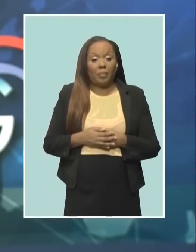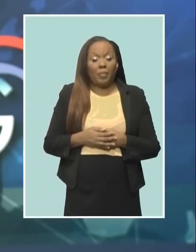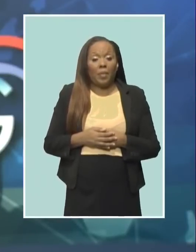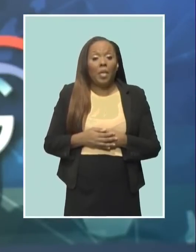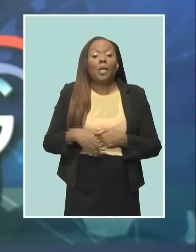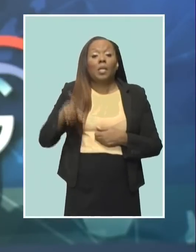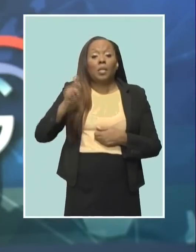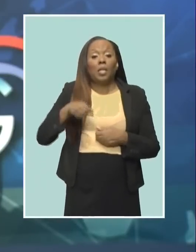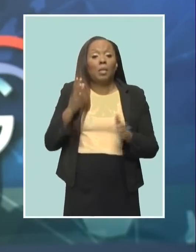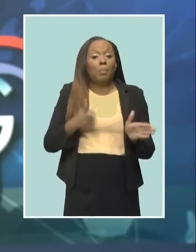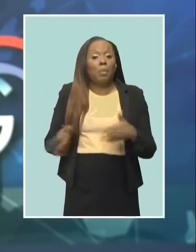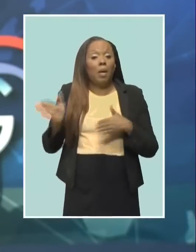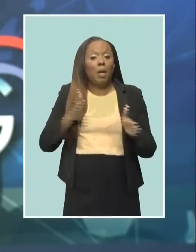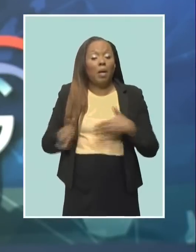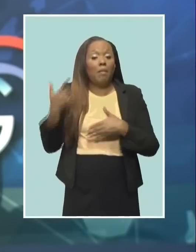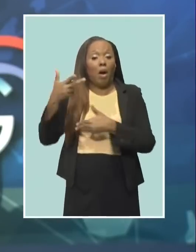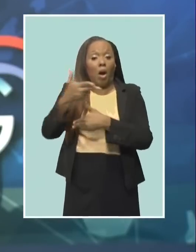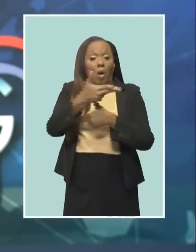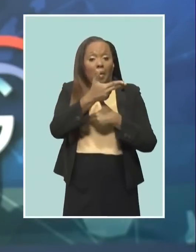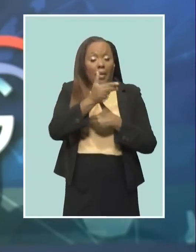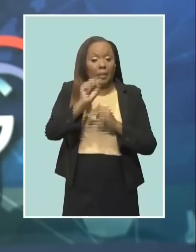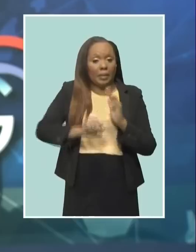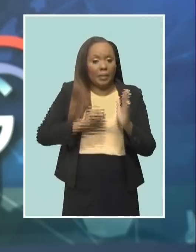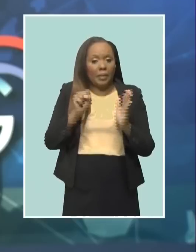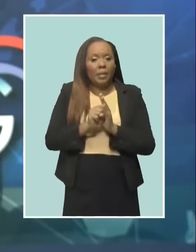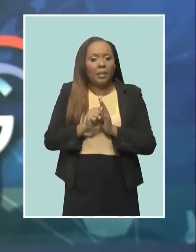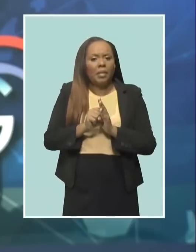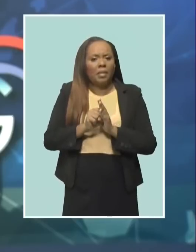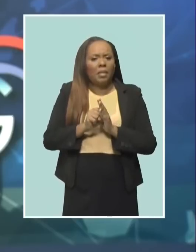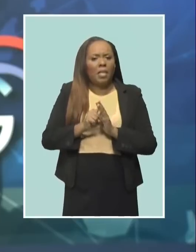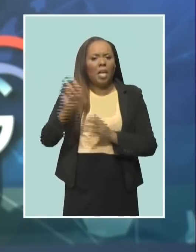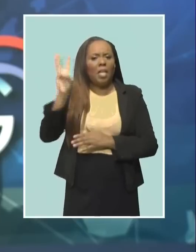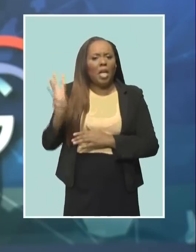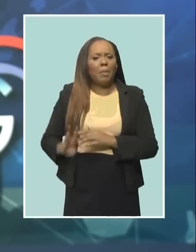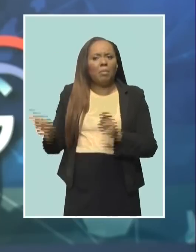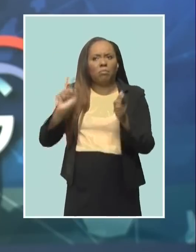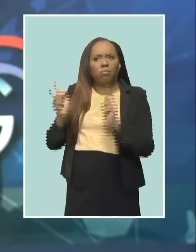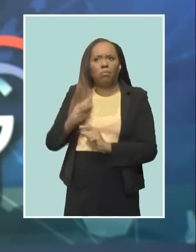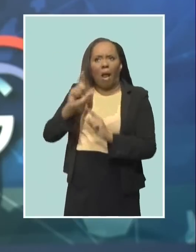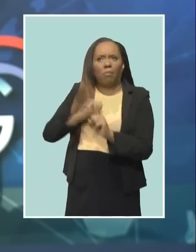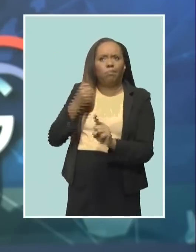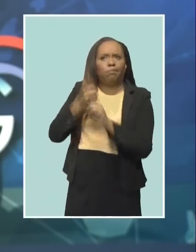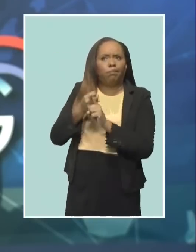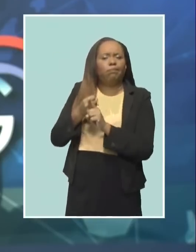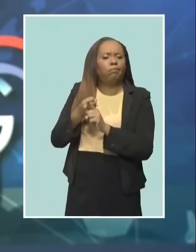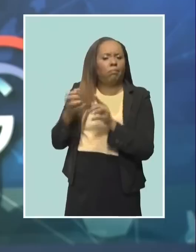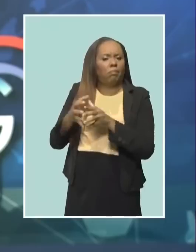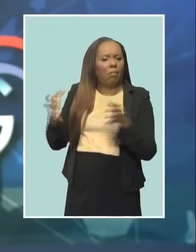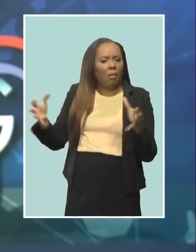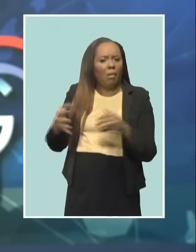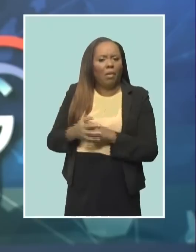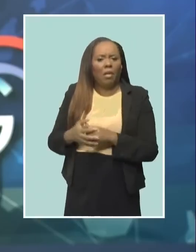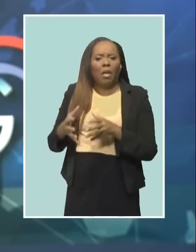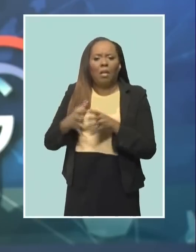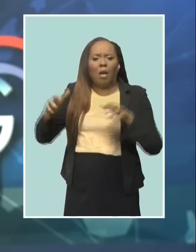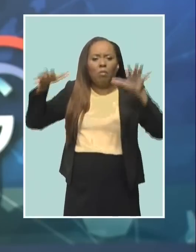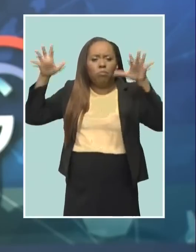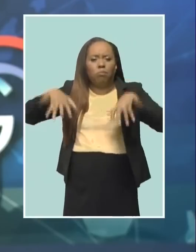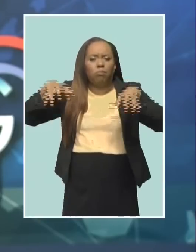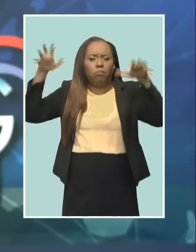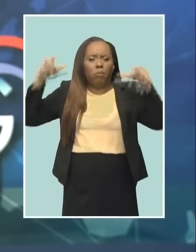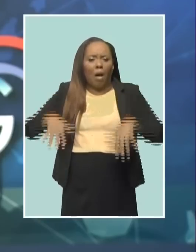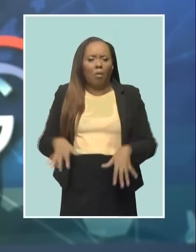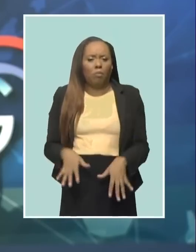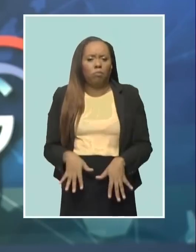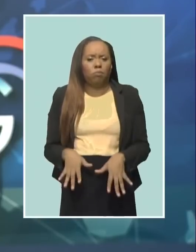for the hurricane season seriously, as he notes the impacts of climate events have been intensifying. He says many flooding issues